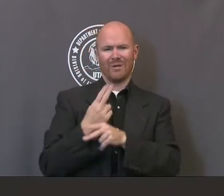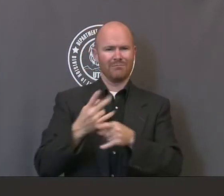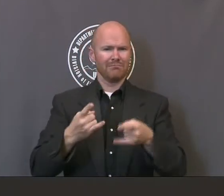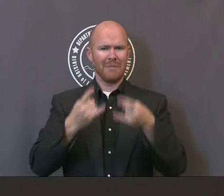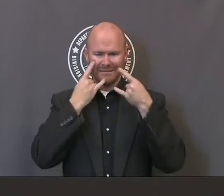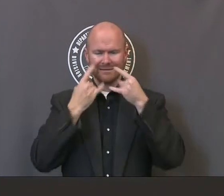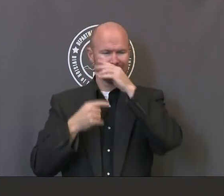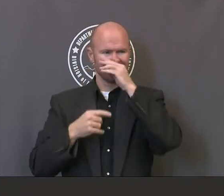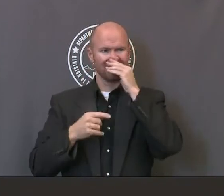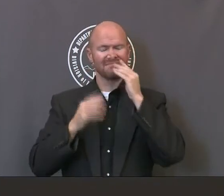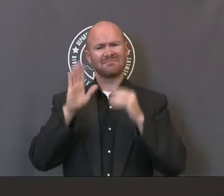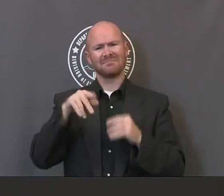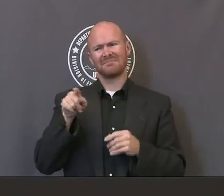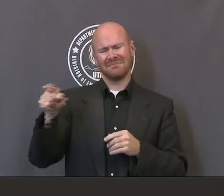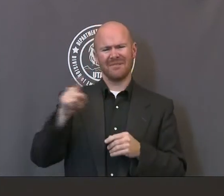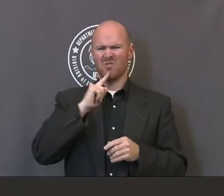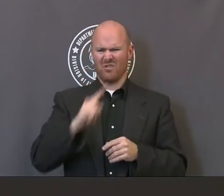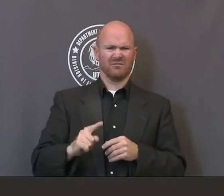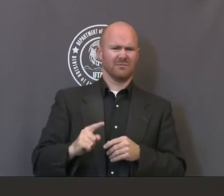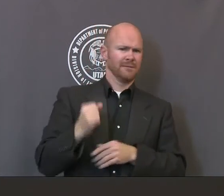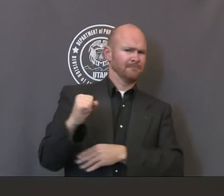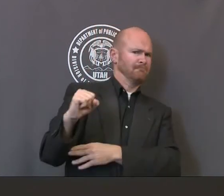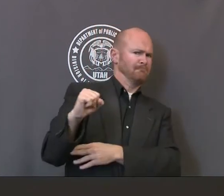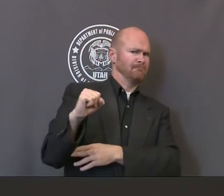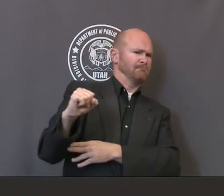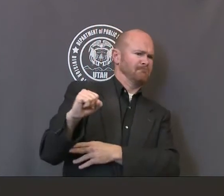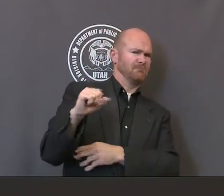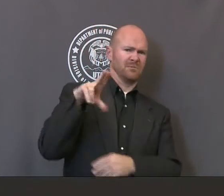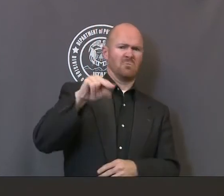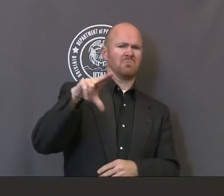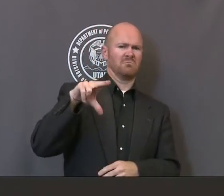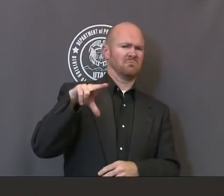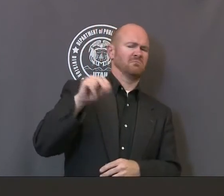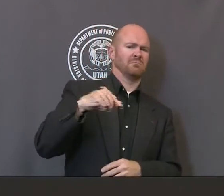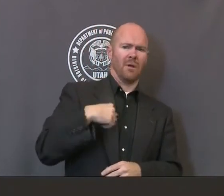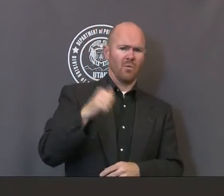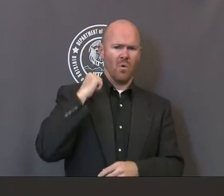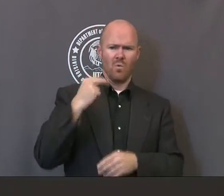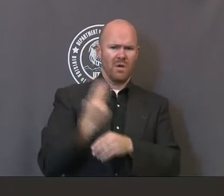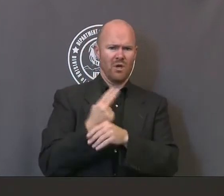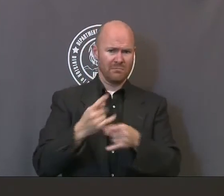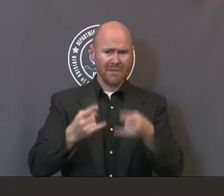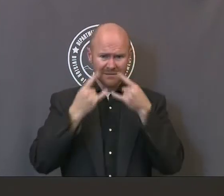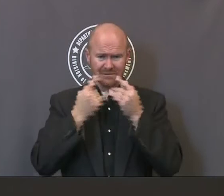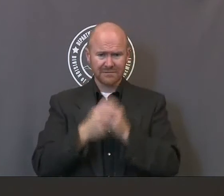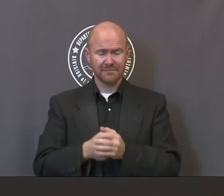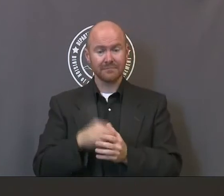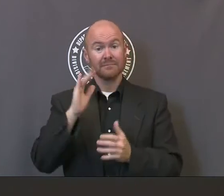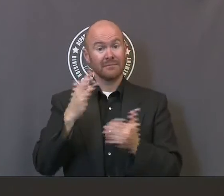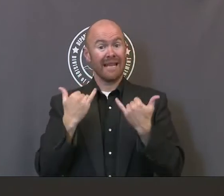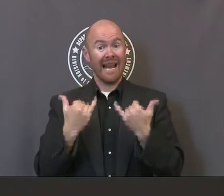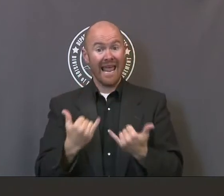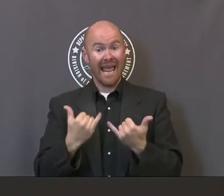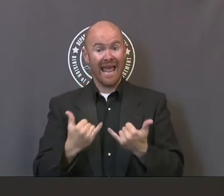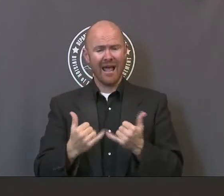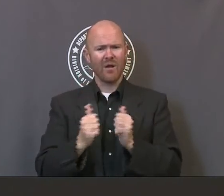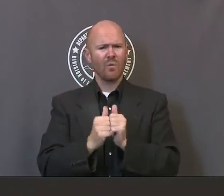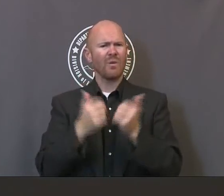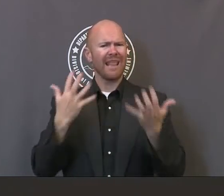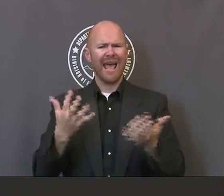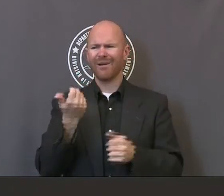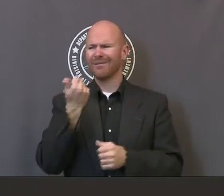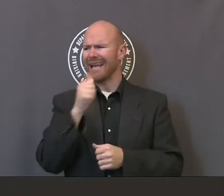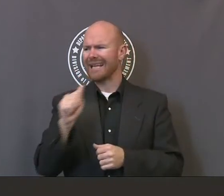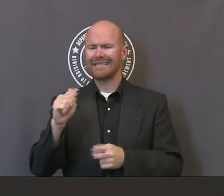pretty obstinate, and they're defiant in saying, I'm not going to wear it. Without this, without any real kind of teeth,